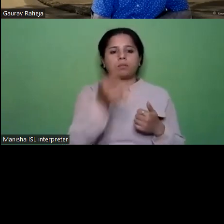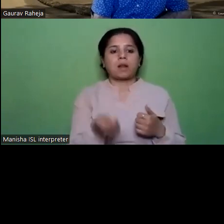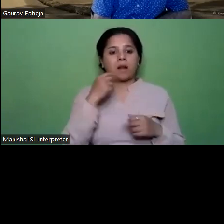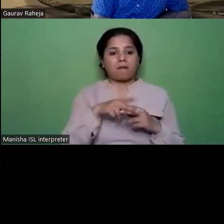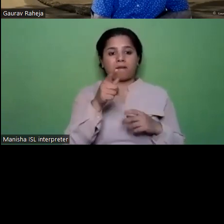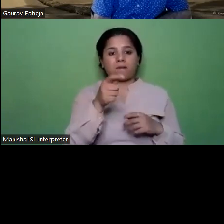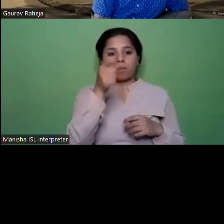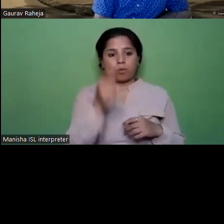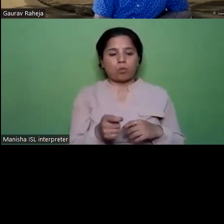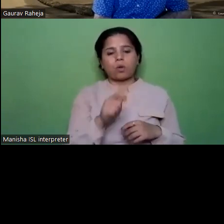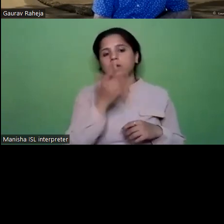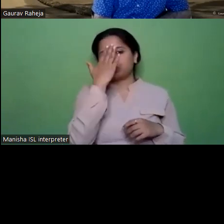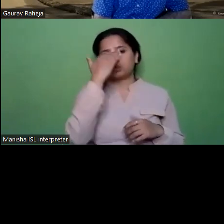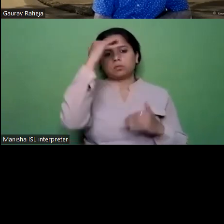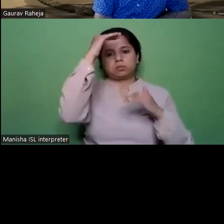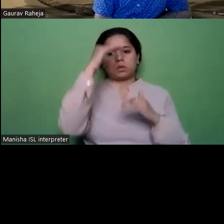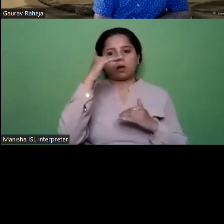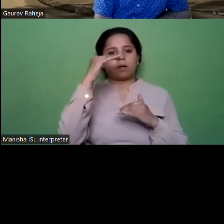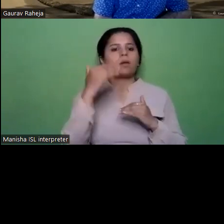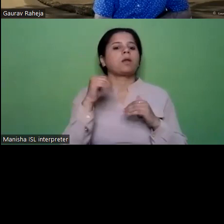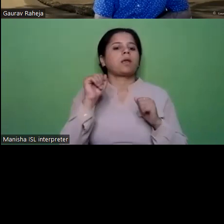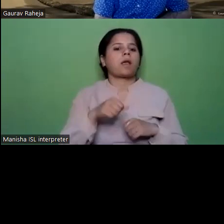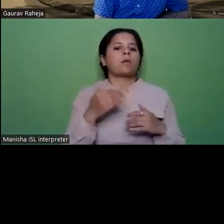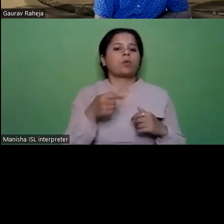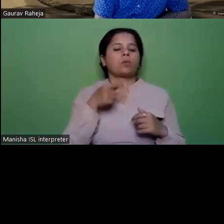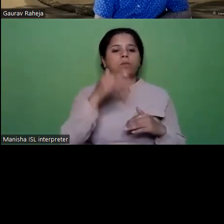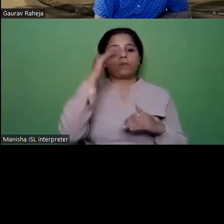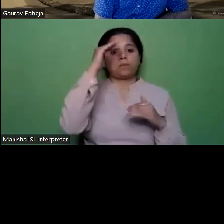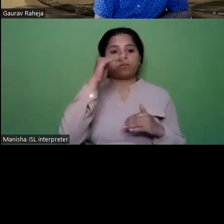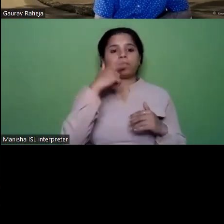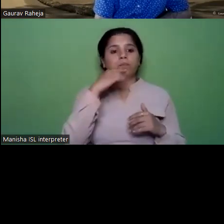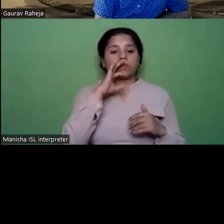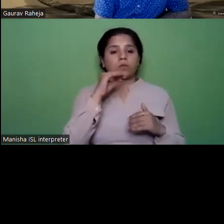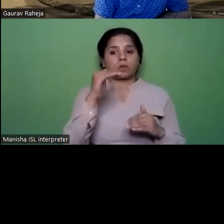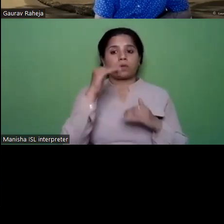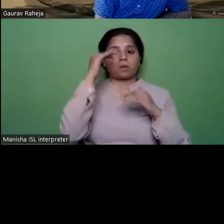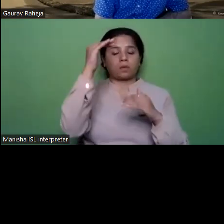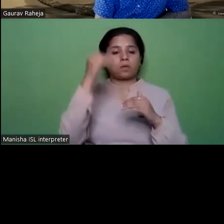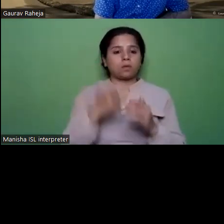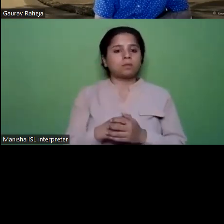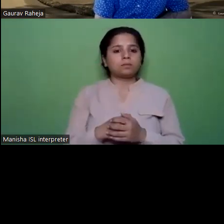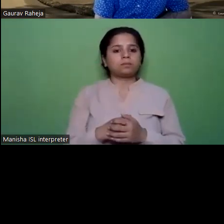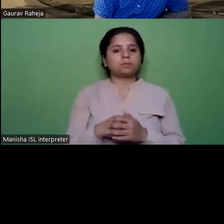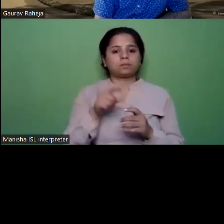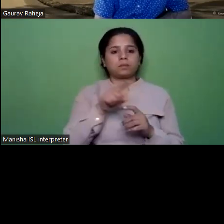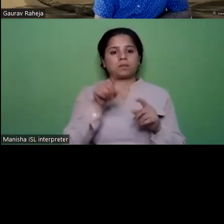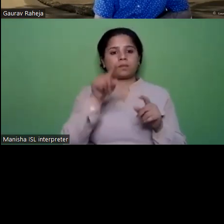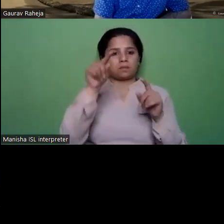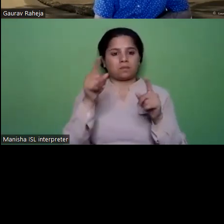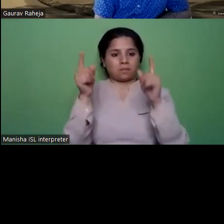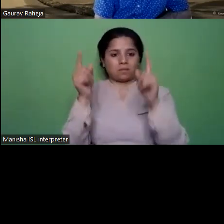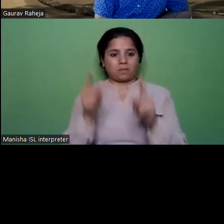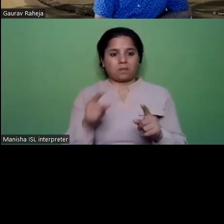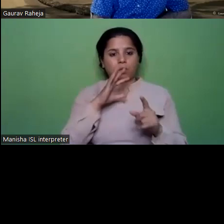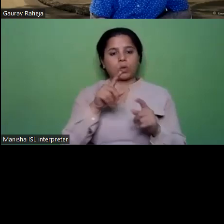this way or in this direction, the angle of the mirror, which is in section like this, can keep